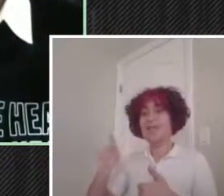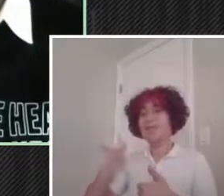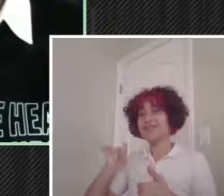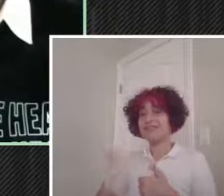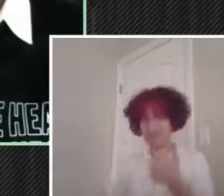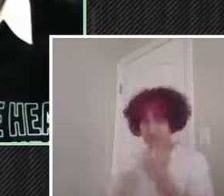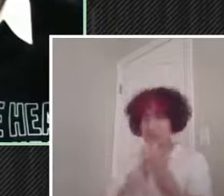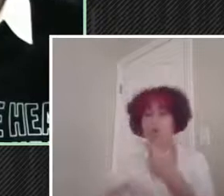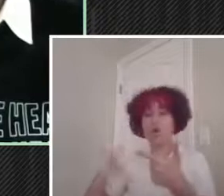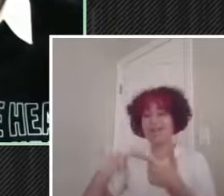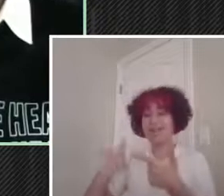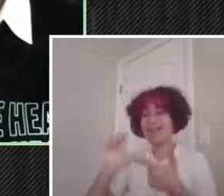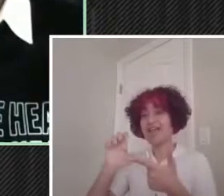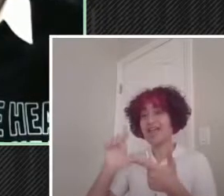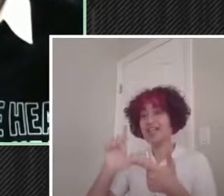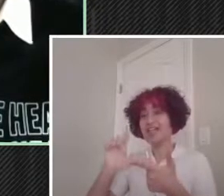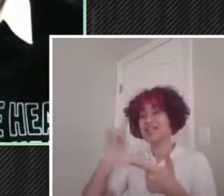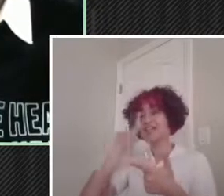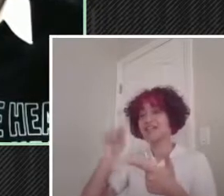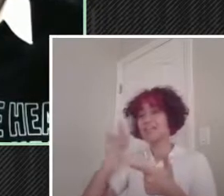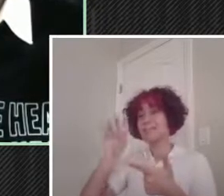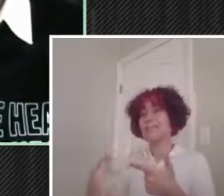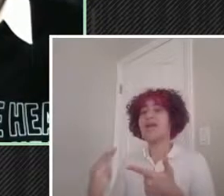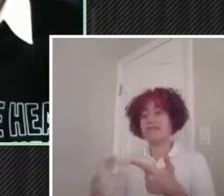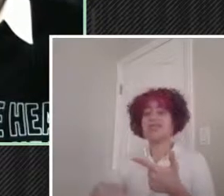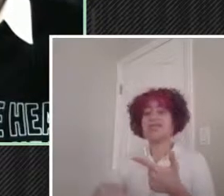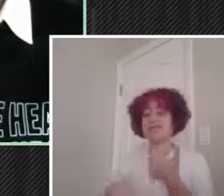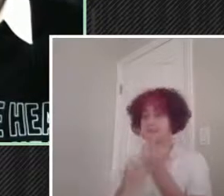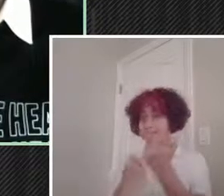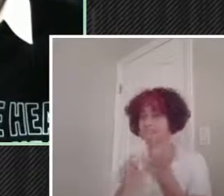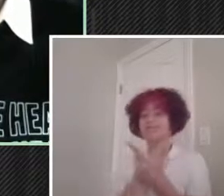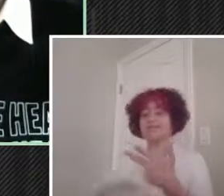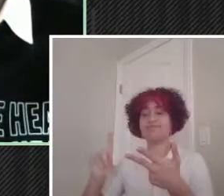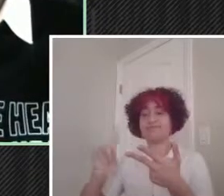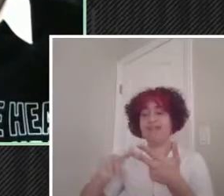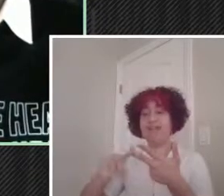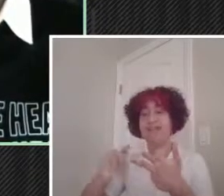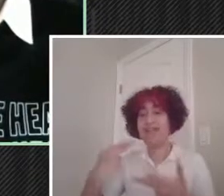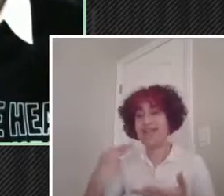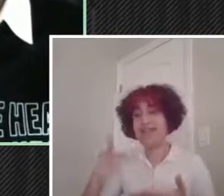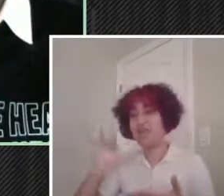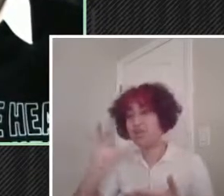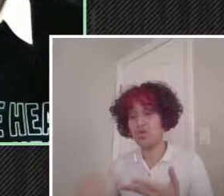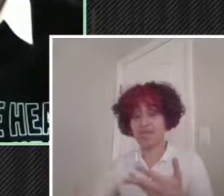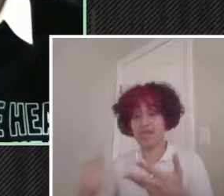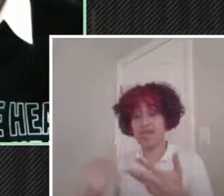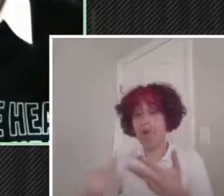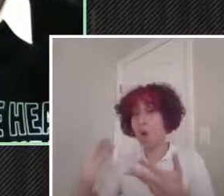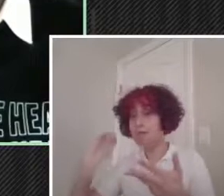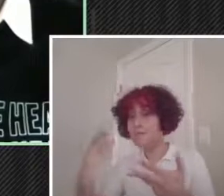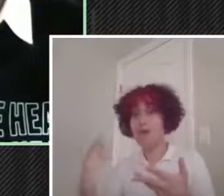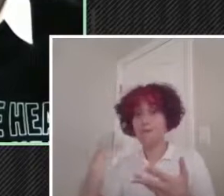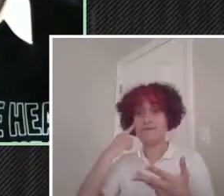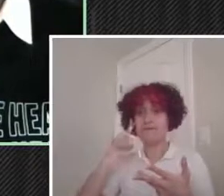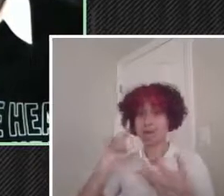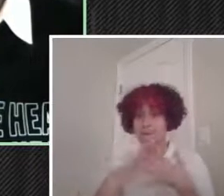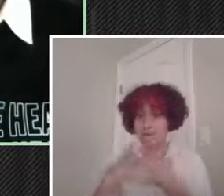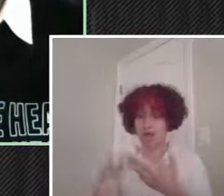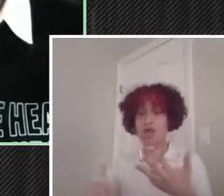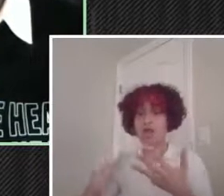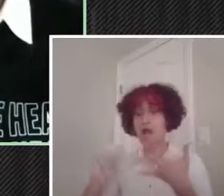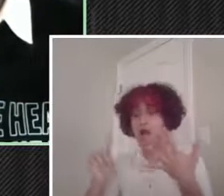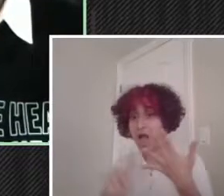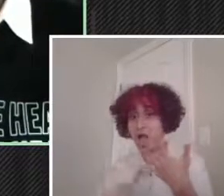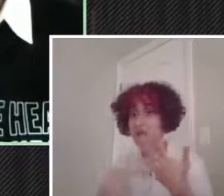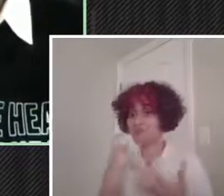for President, Hillary Clinton for America, as well as Obama for America, and most recently, delivering to